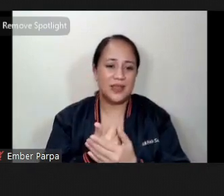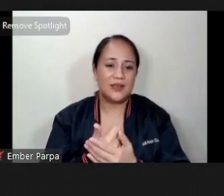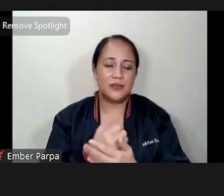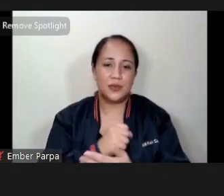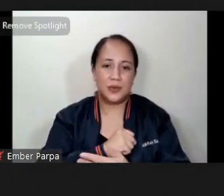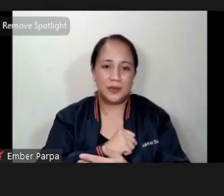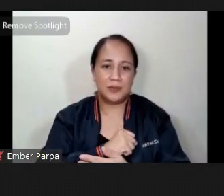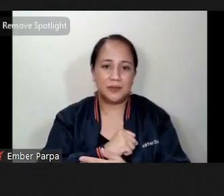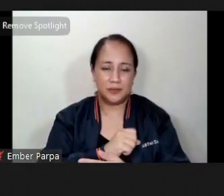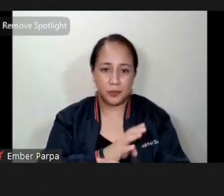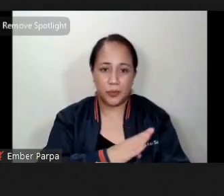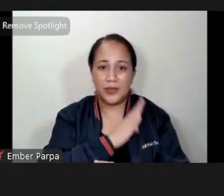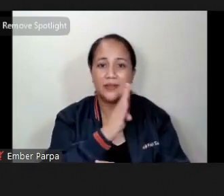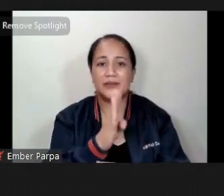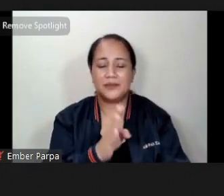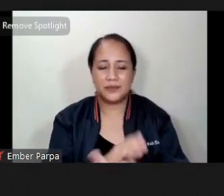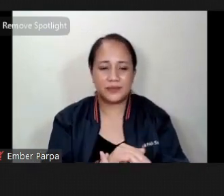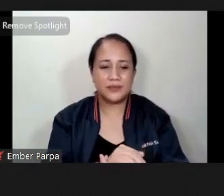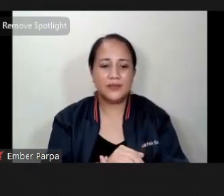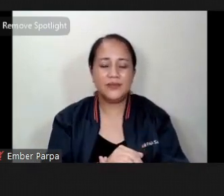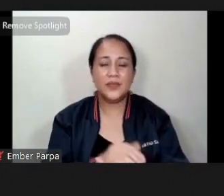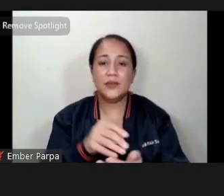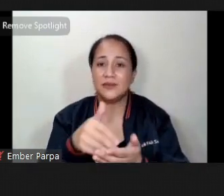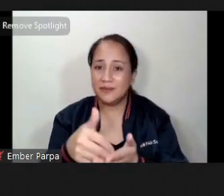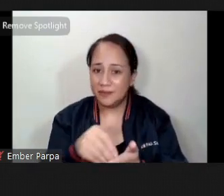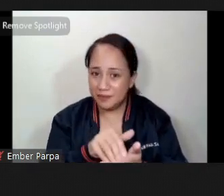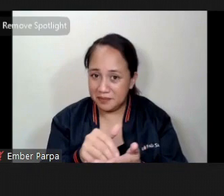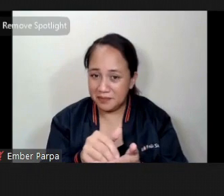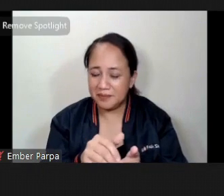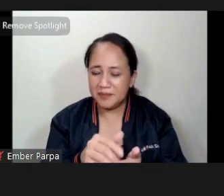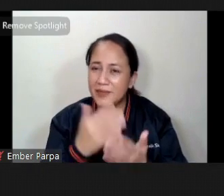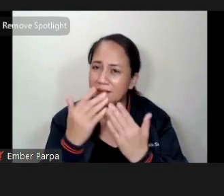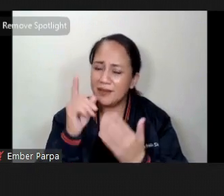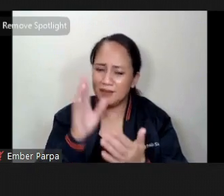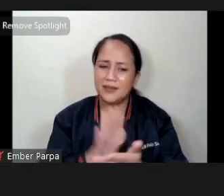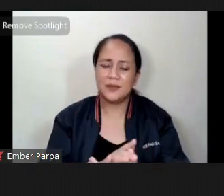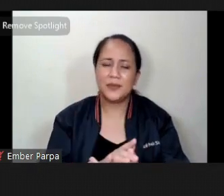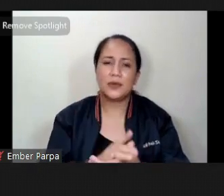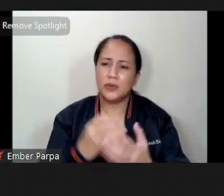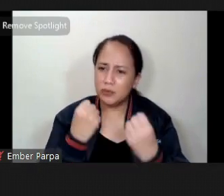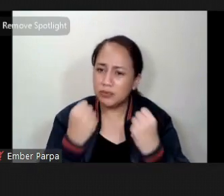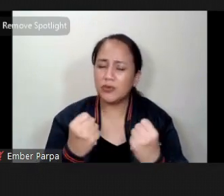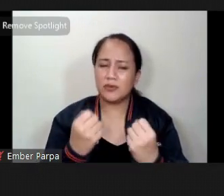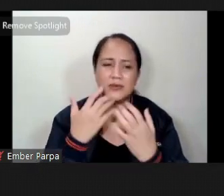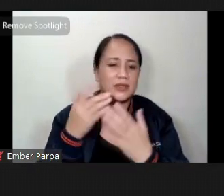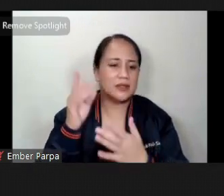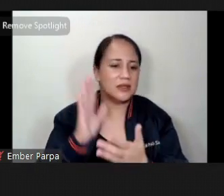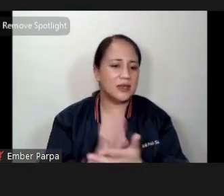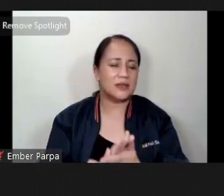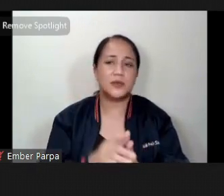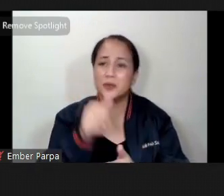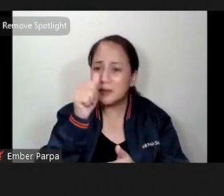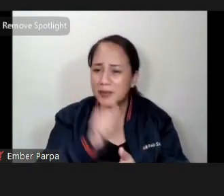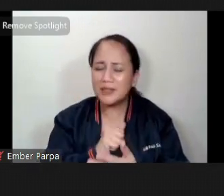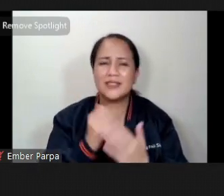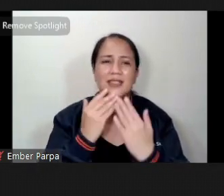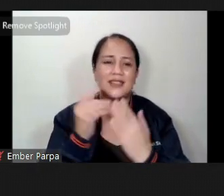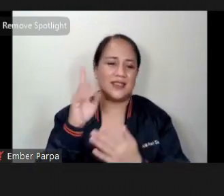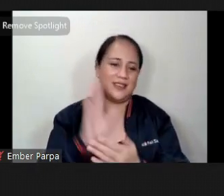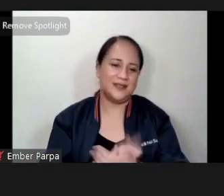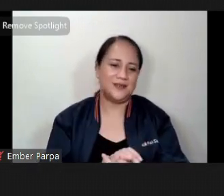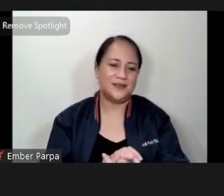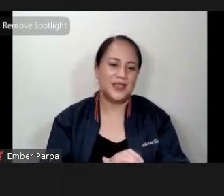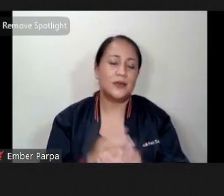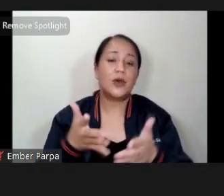brave, for being vulnerable, for being strong, for being patient,